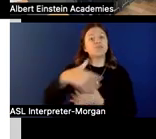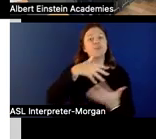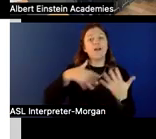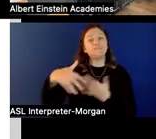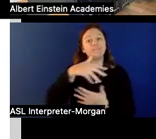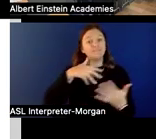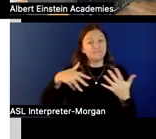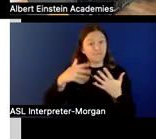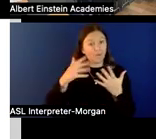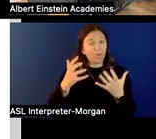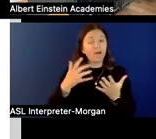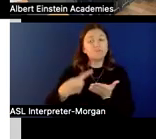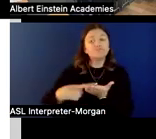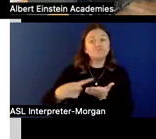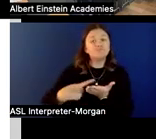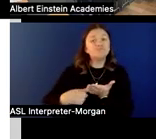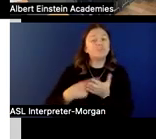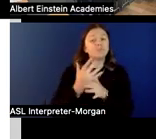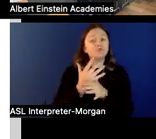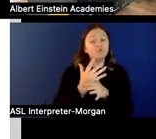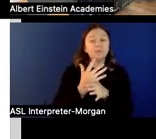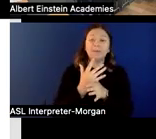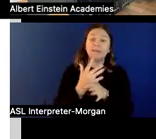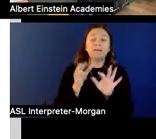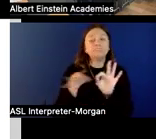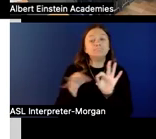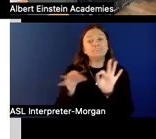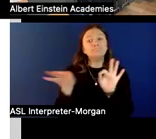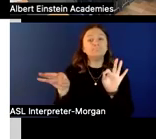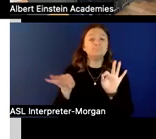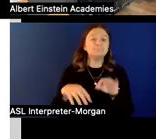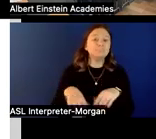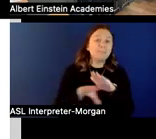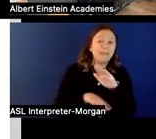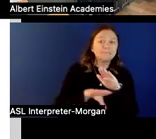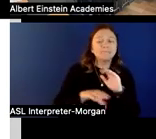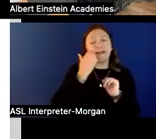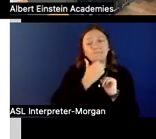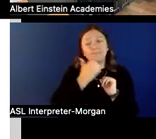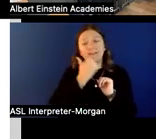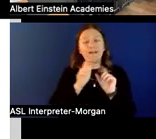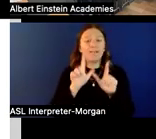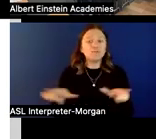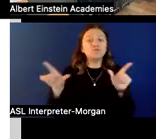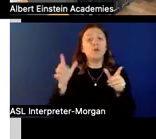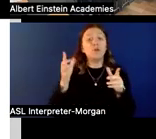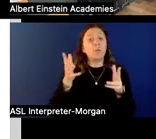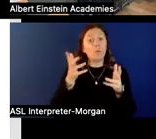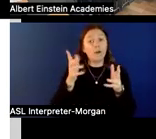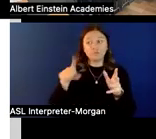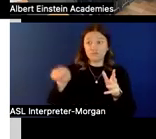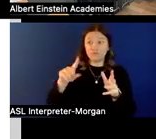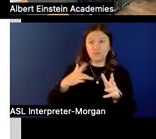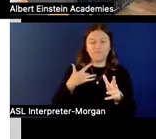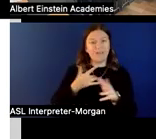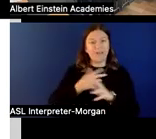German language basics and everyday phrases. And again, we want to be equipped to support your child's language learning at home.